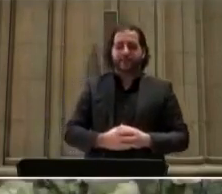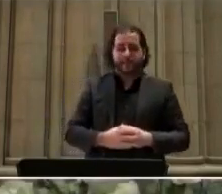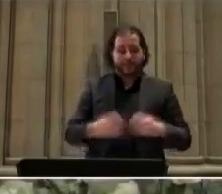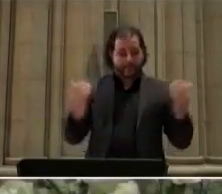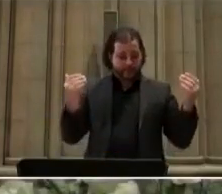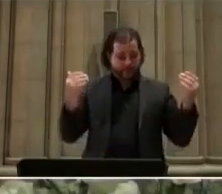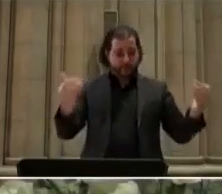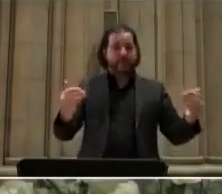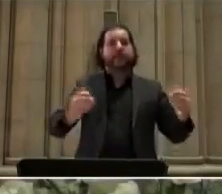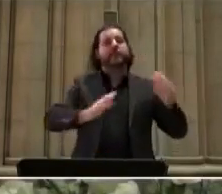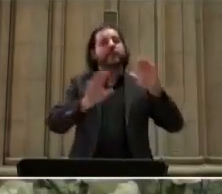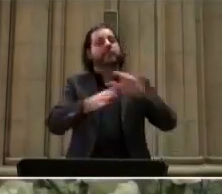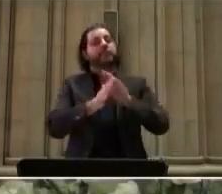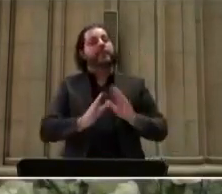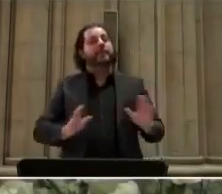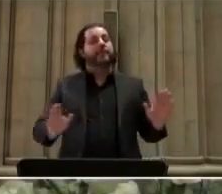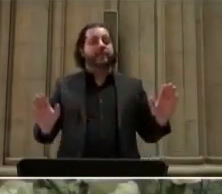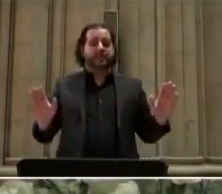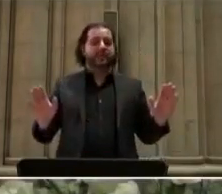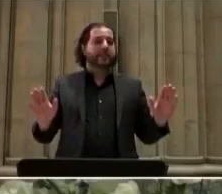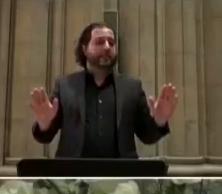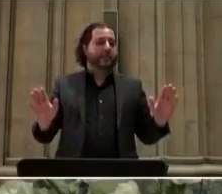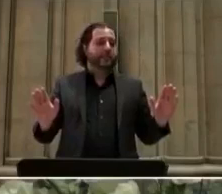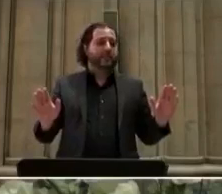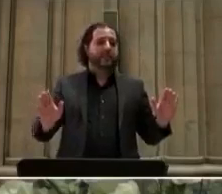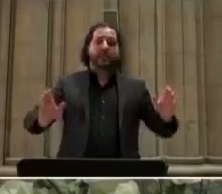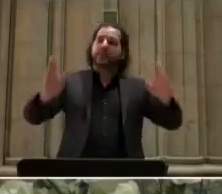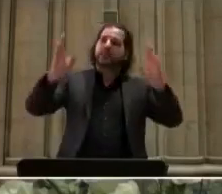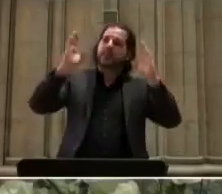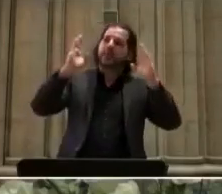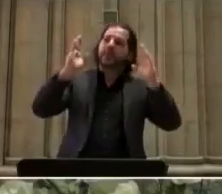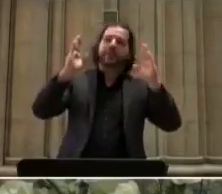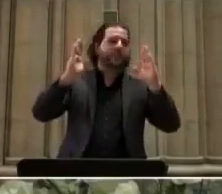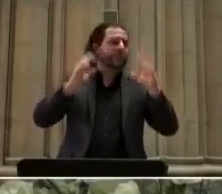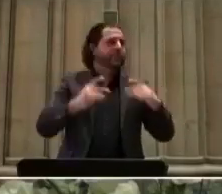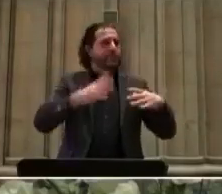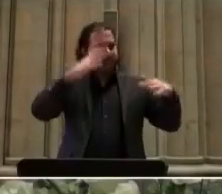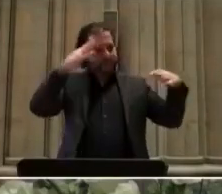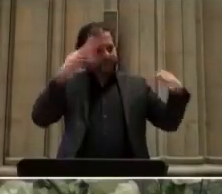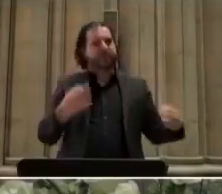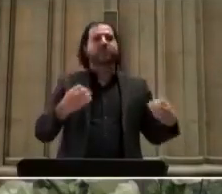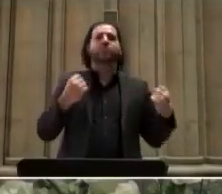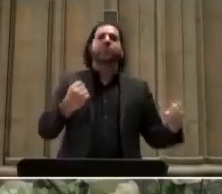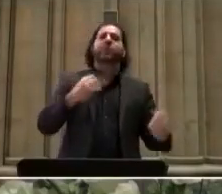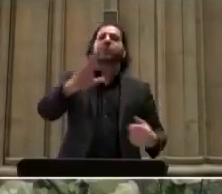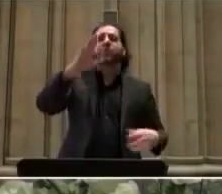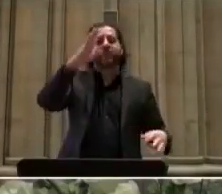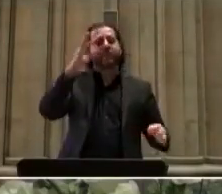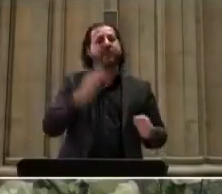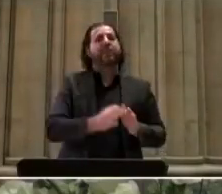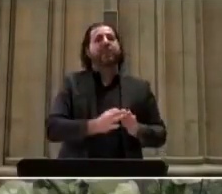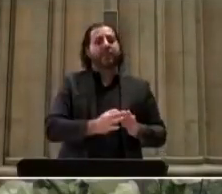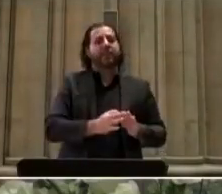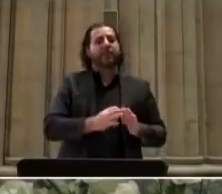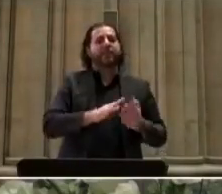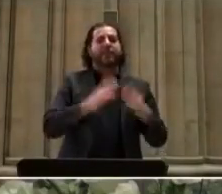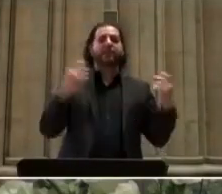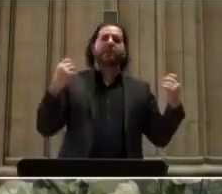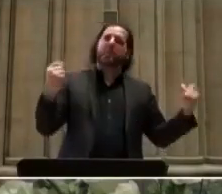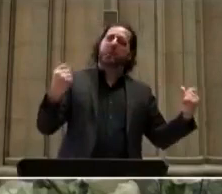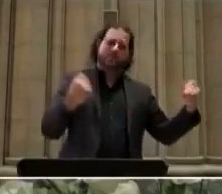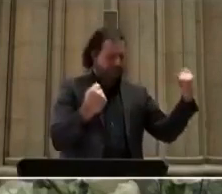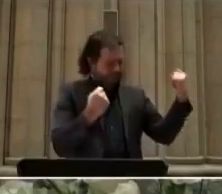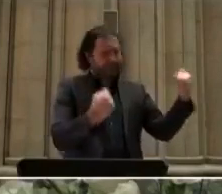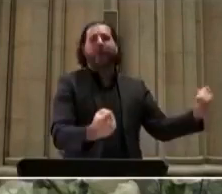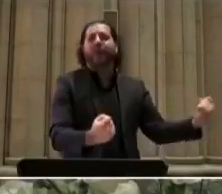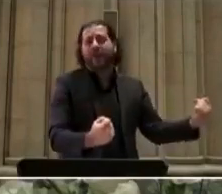Go forth in peace, be watchful, stand firm in your faith, be courageous and